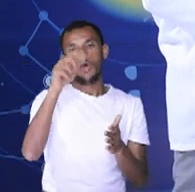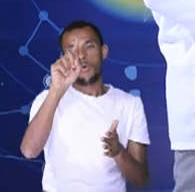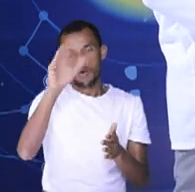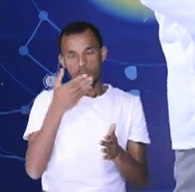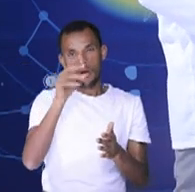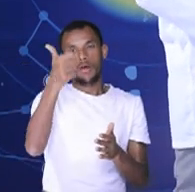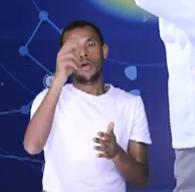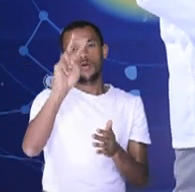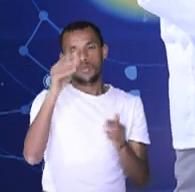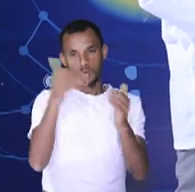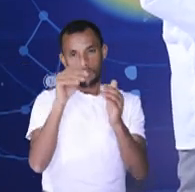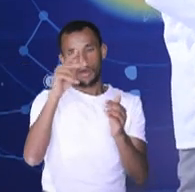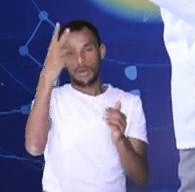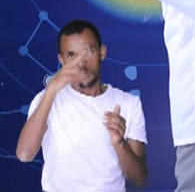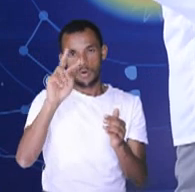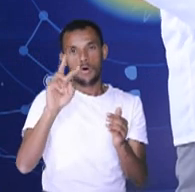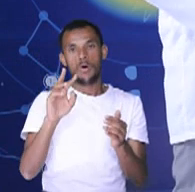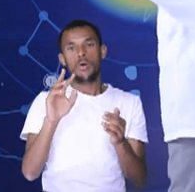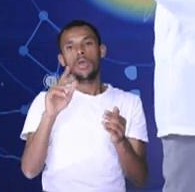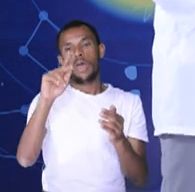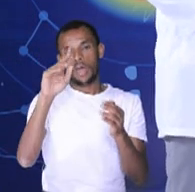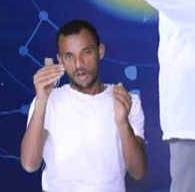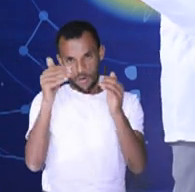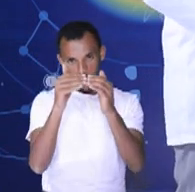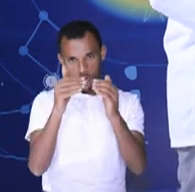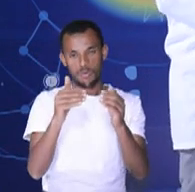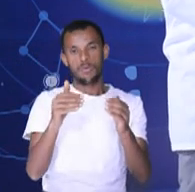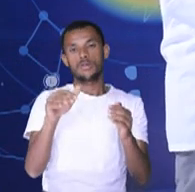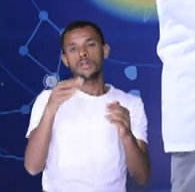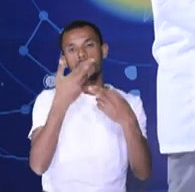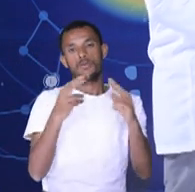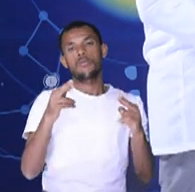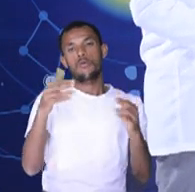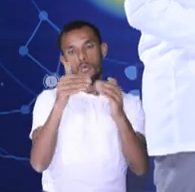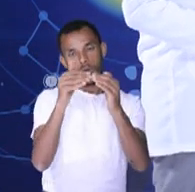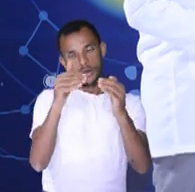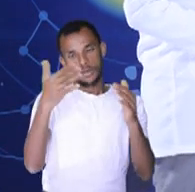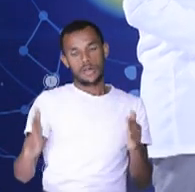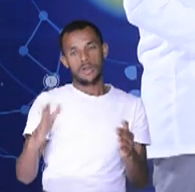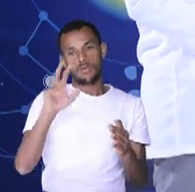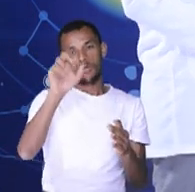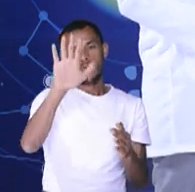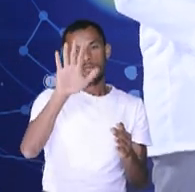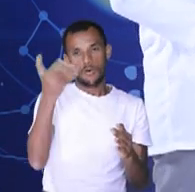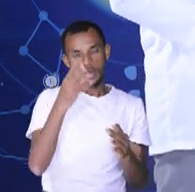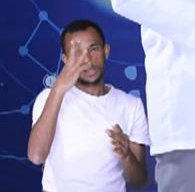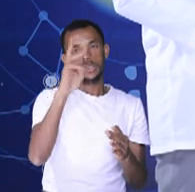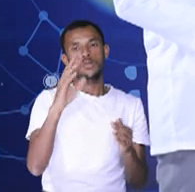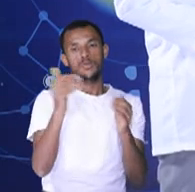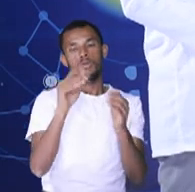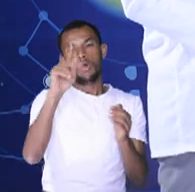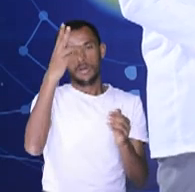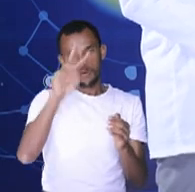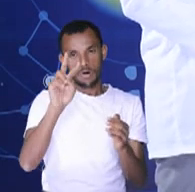over A2 equals to K squared, where K is the ratio of the corresponding sides. Here, 25 over 16 equals to